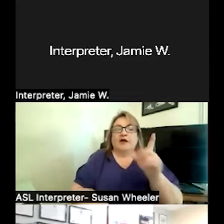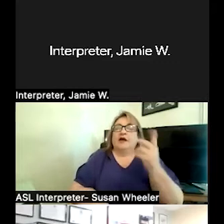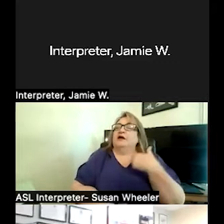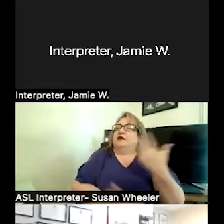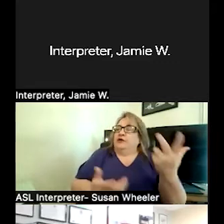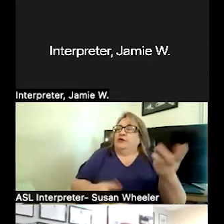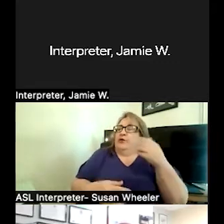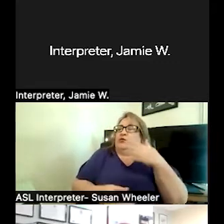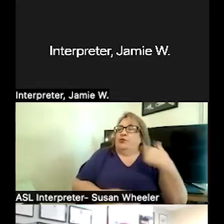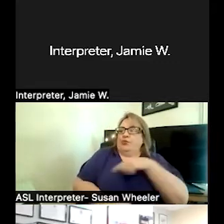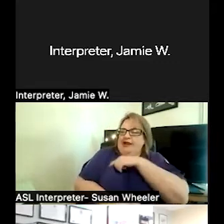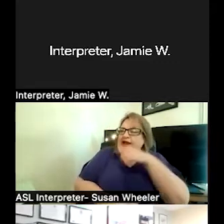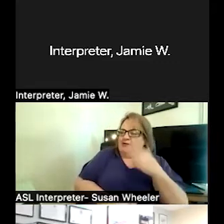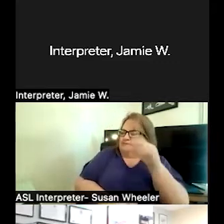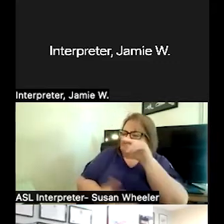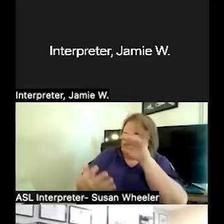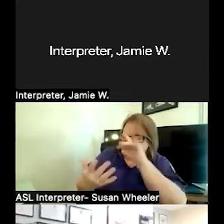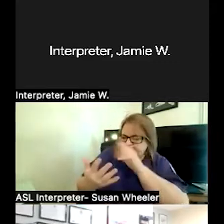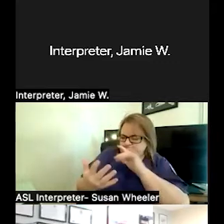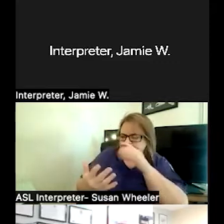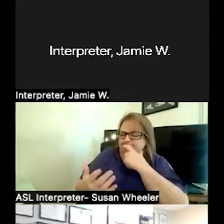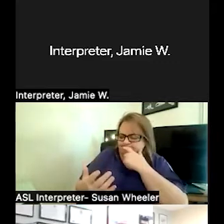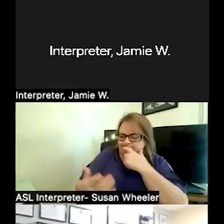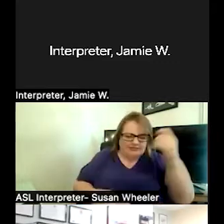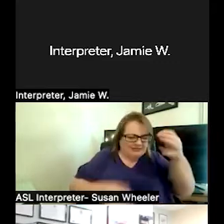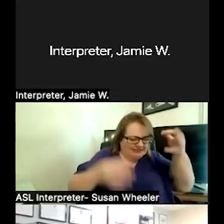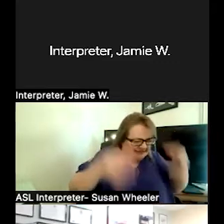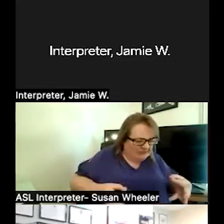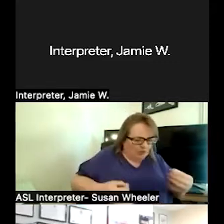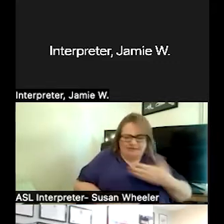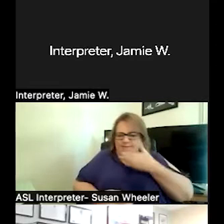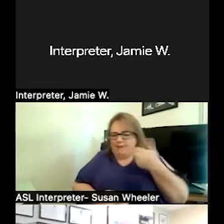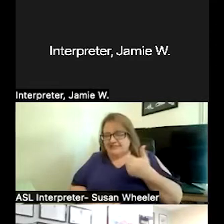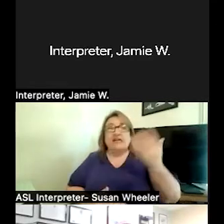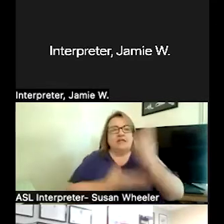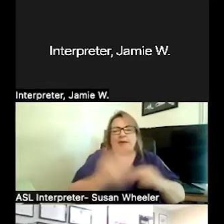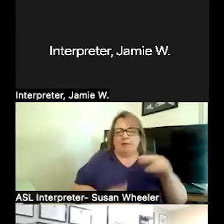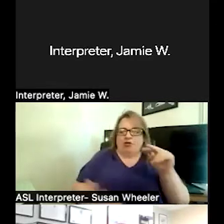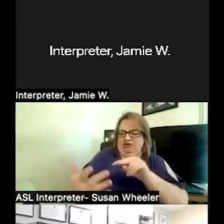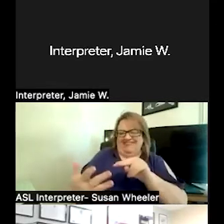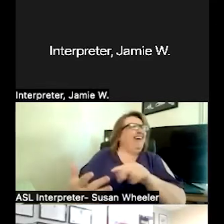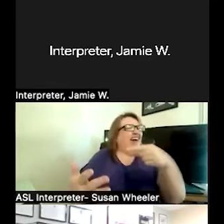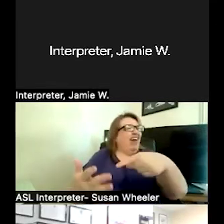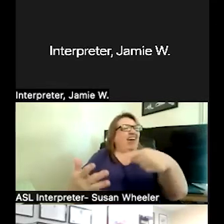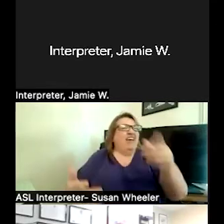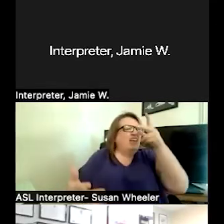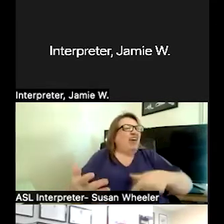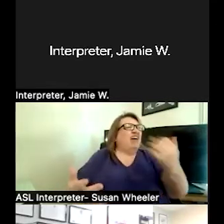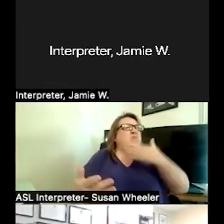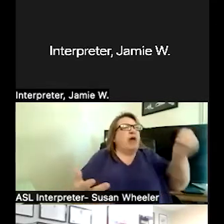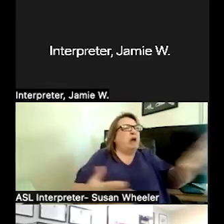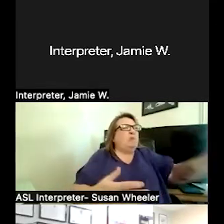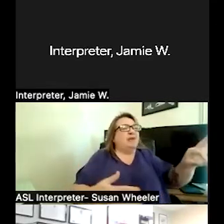what we thought was best. Some people might not agree. They might think something else is better, but this is the